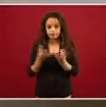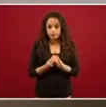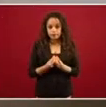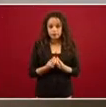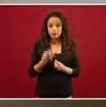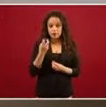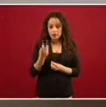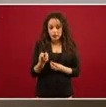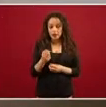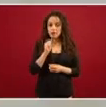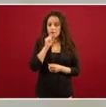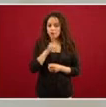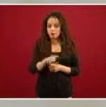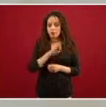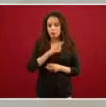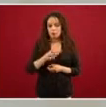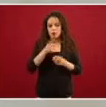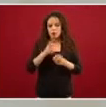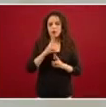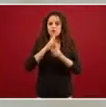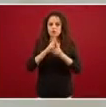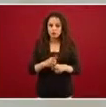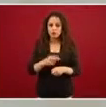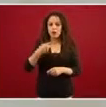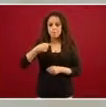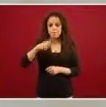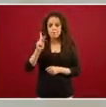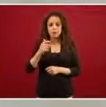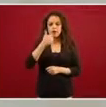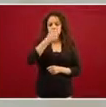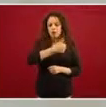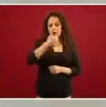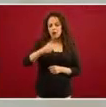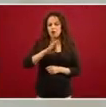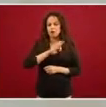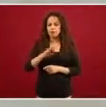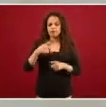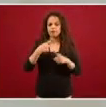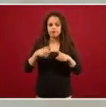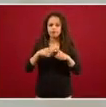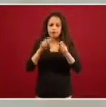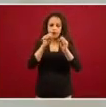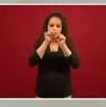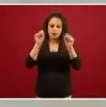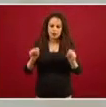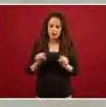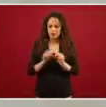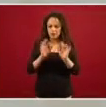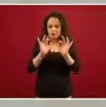who analyze their data, and it is all part of a very